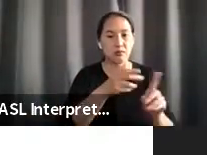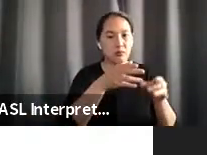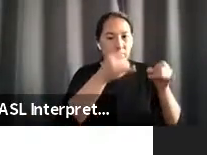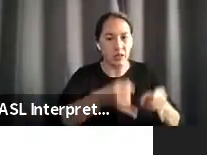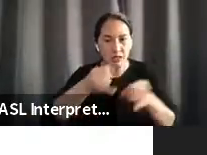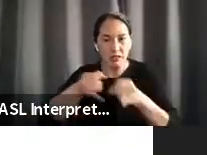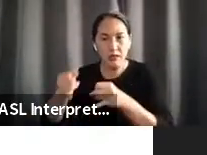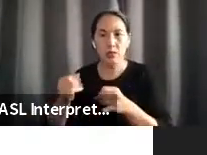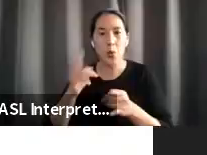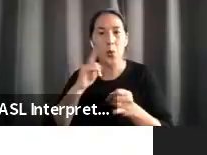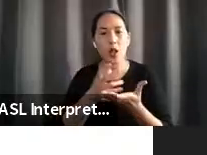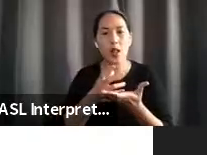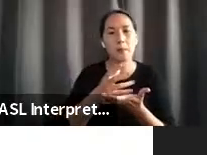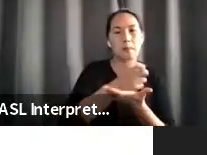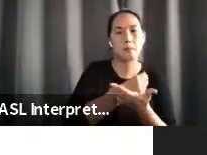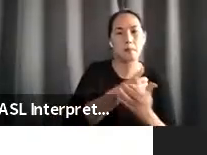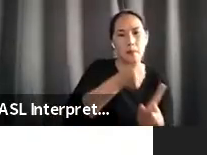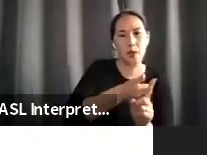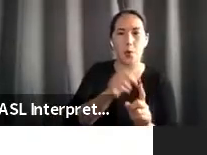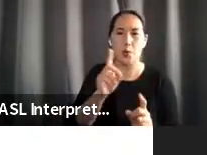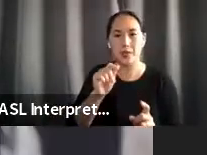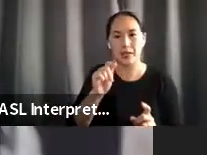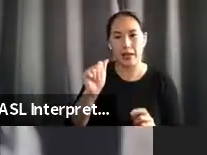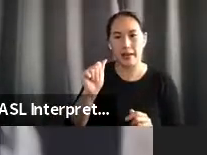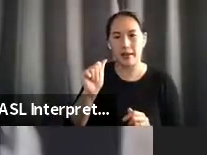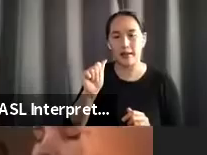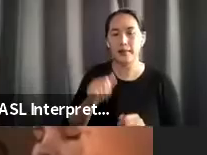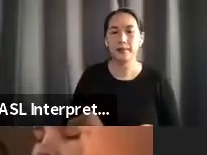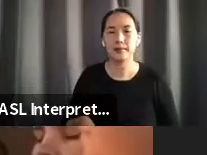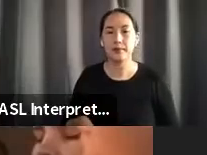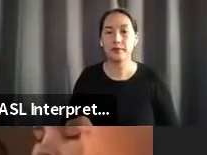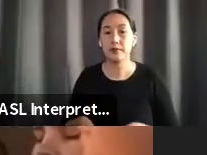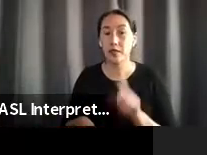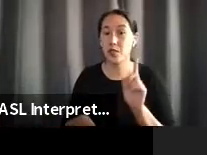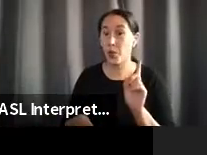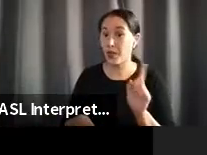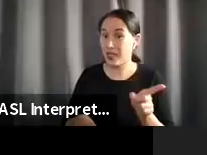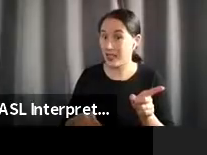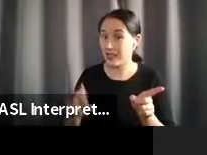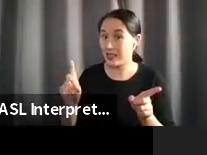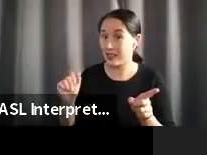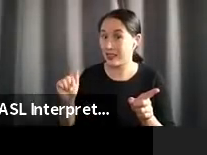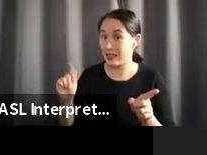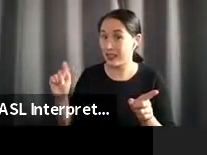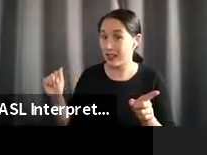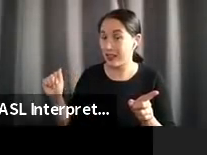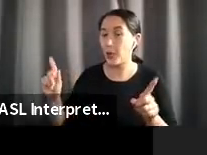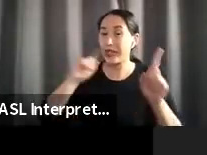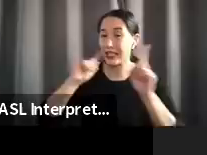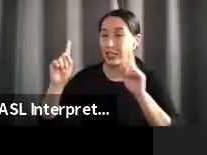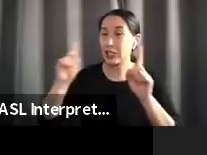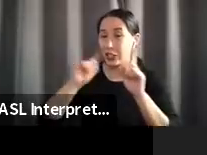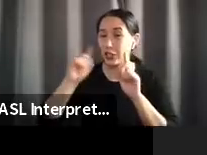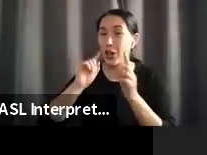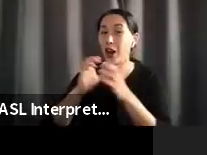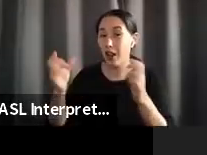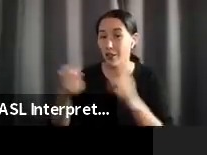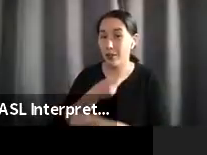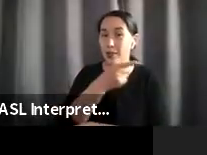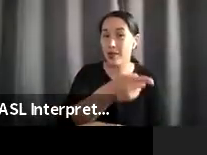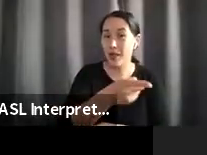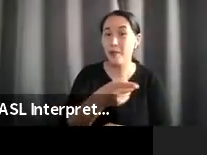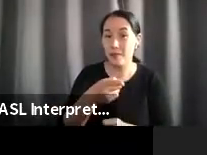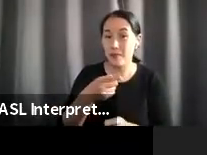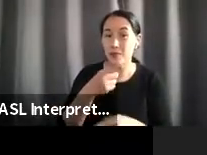Start collecting their own data. So we've heard a lot about this data set, right? From Stop AAPI